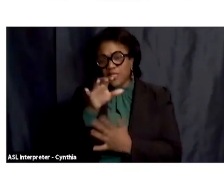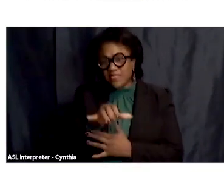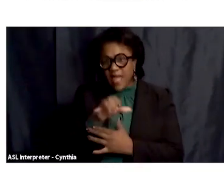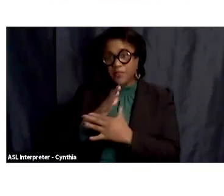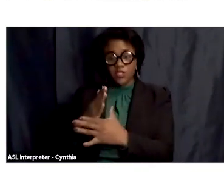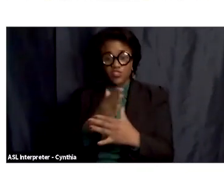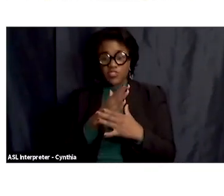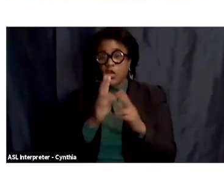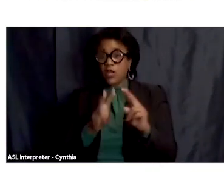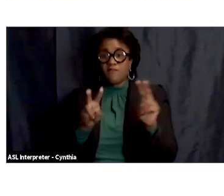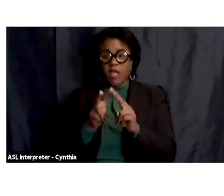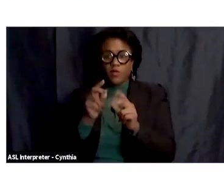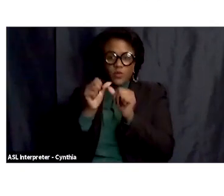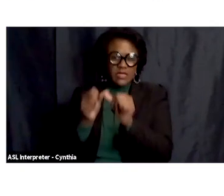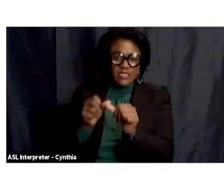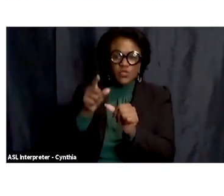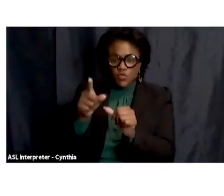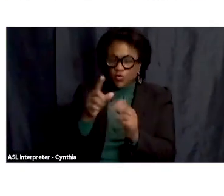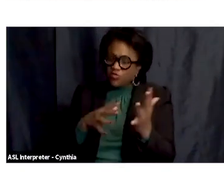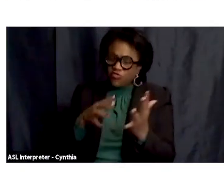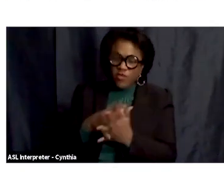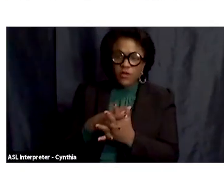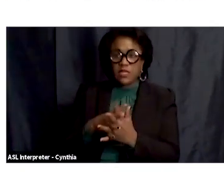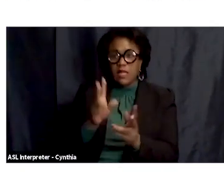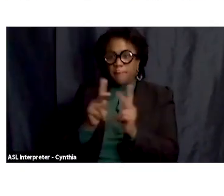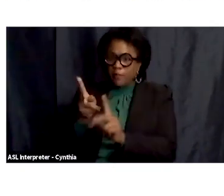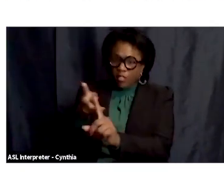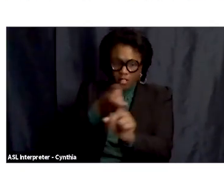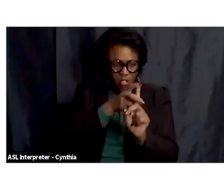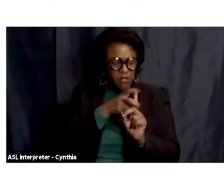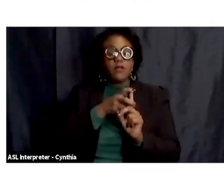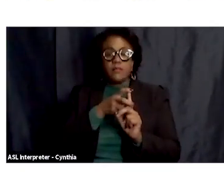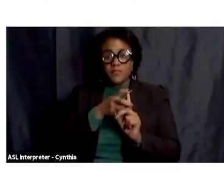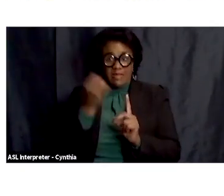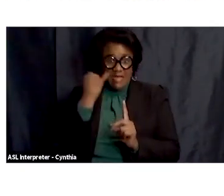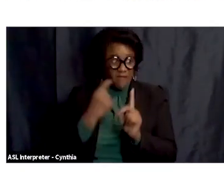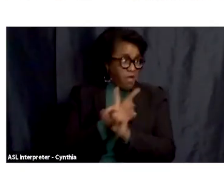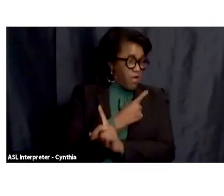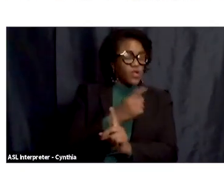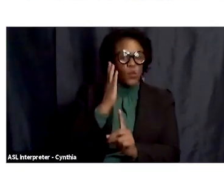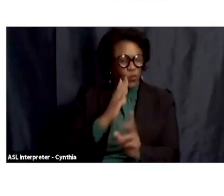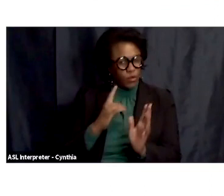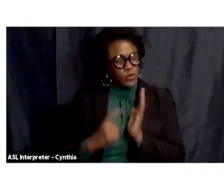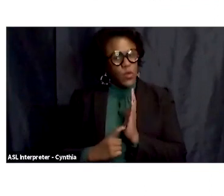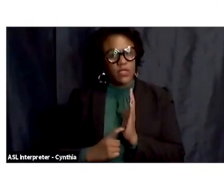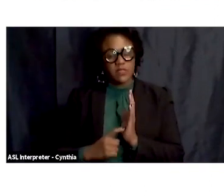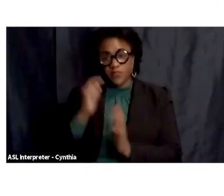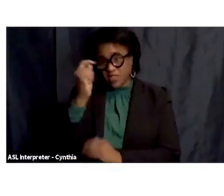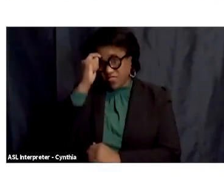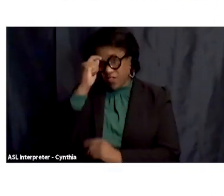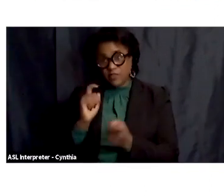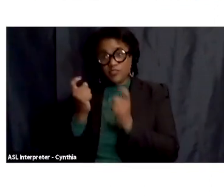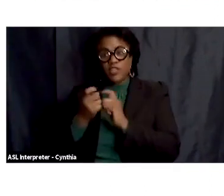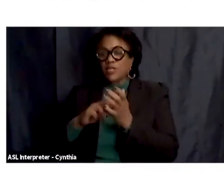always keep you grounded. That will help you call people in. That will help you understand when you're starting to go awry. And the theory of change can also always change,